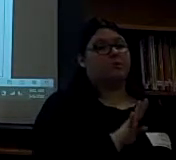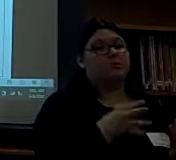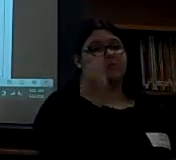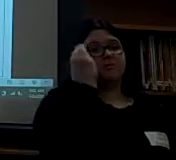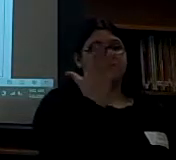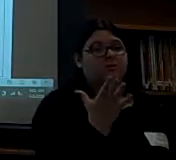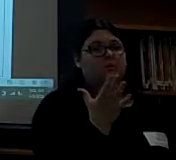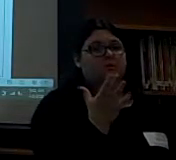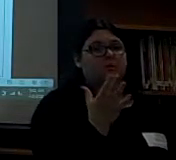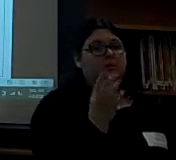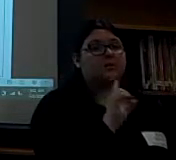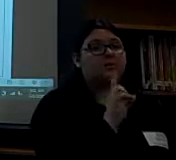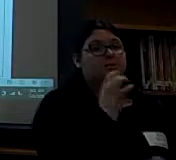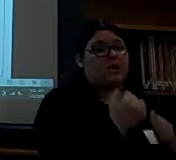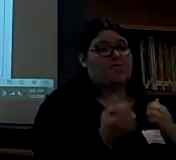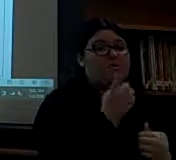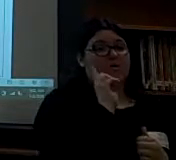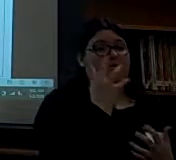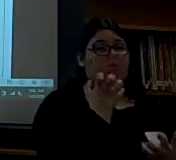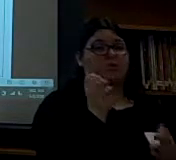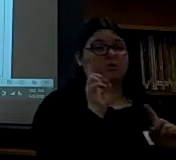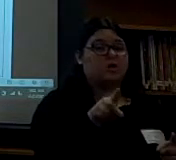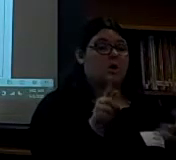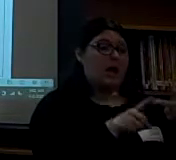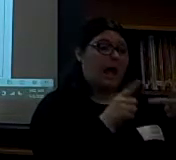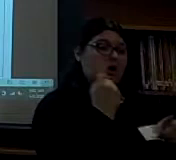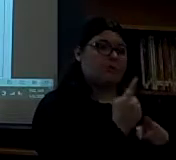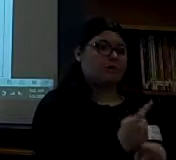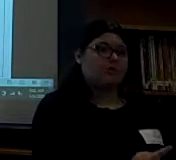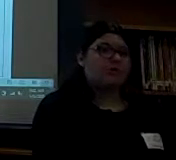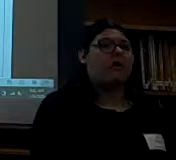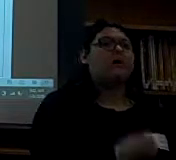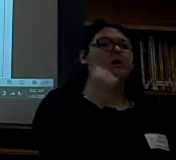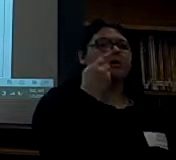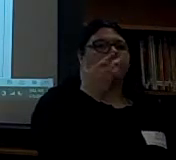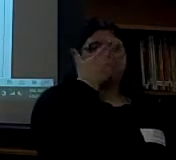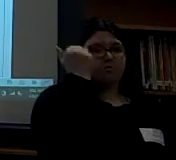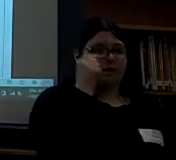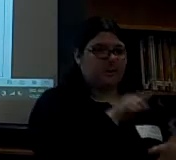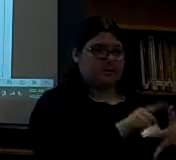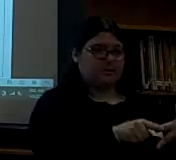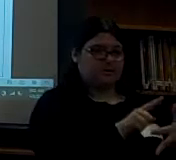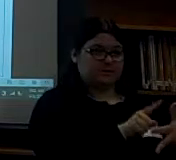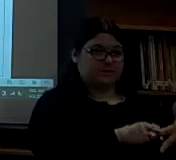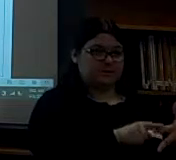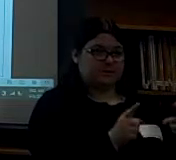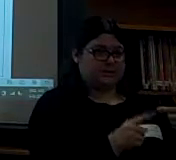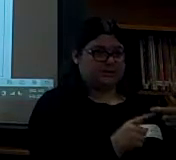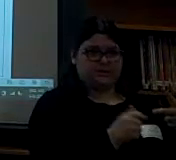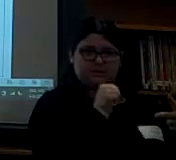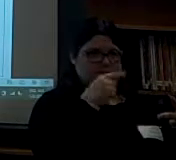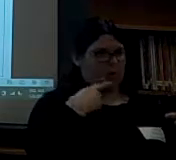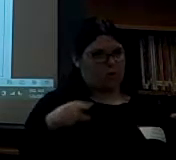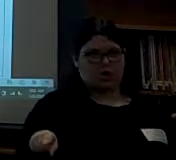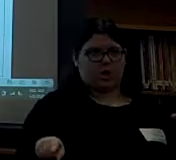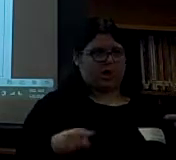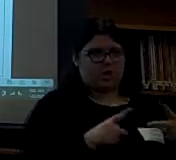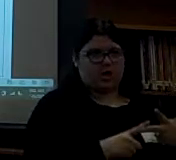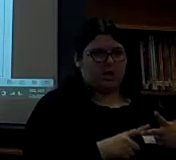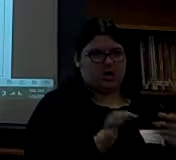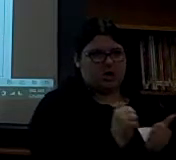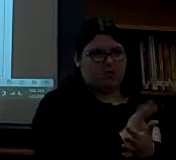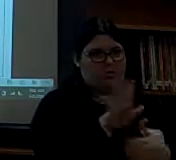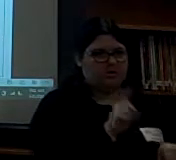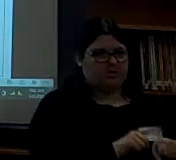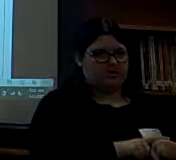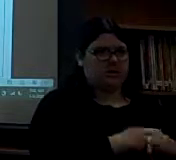this is where everyone wants to go. Everyone wants to go, correct, correct, correct. If you forget about calm and connect, corrections do not work. They are the biggest waste of your time. It